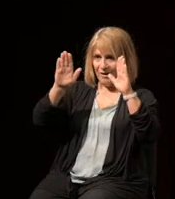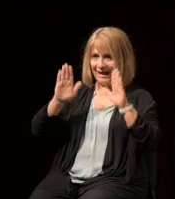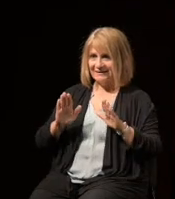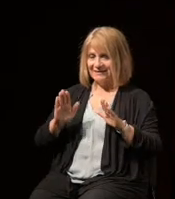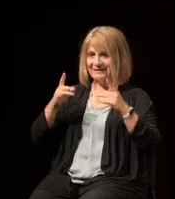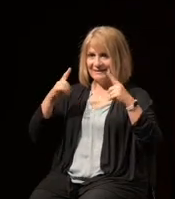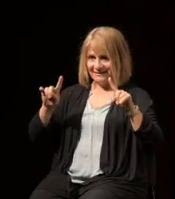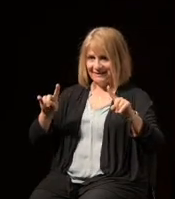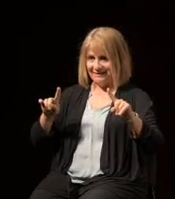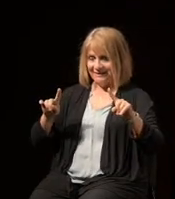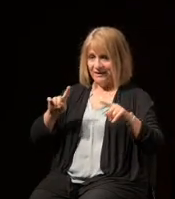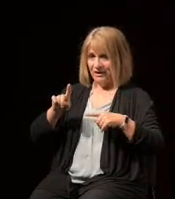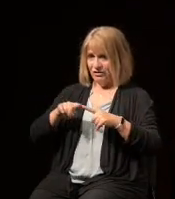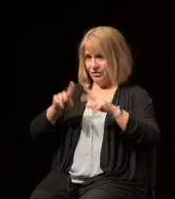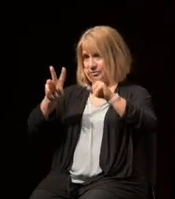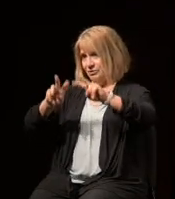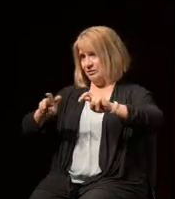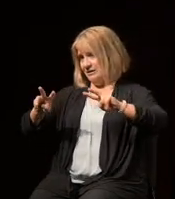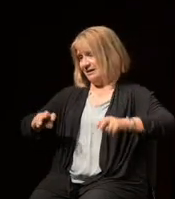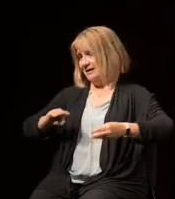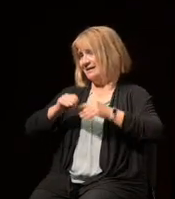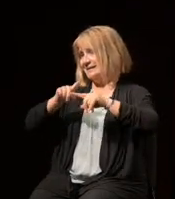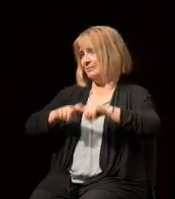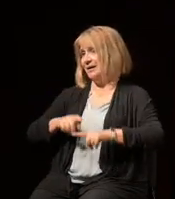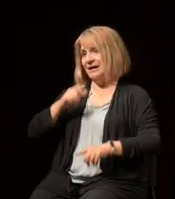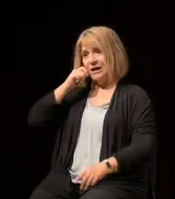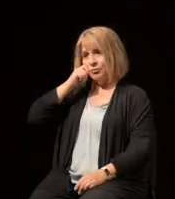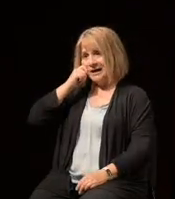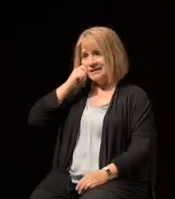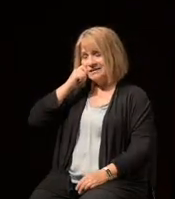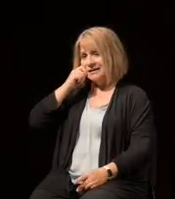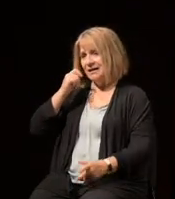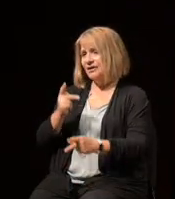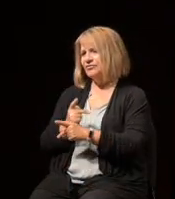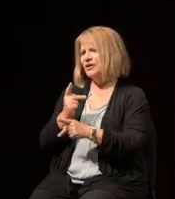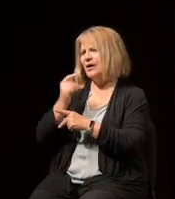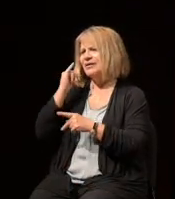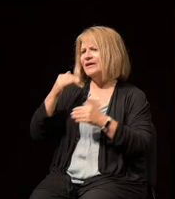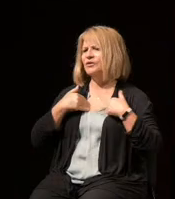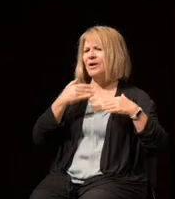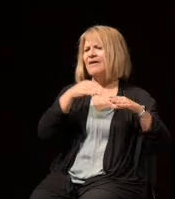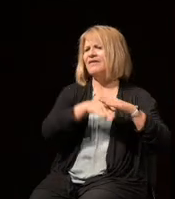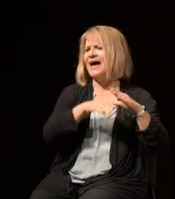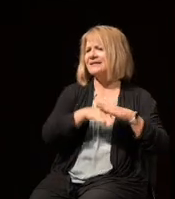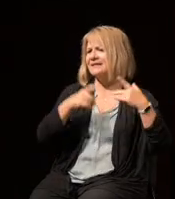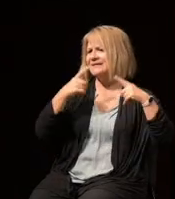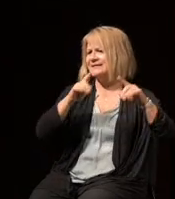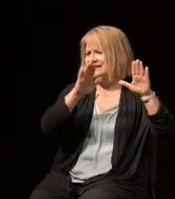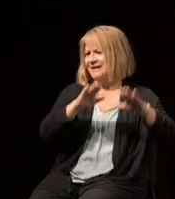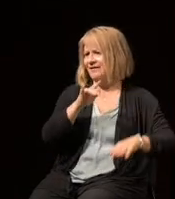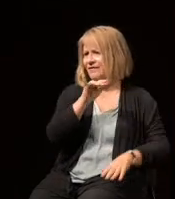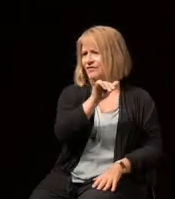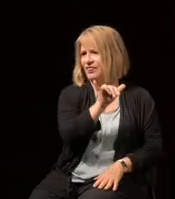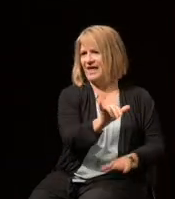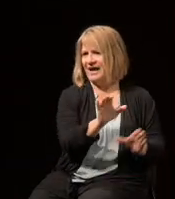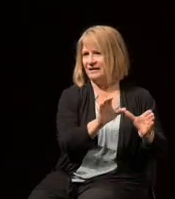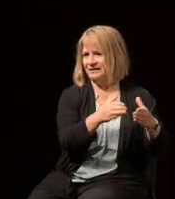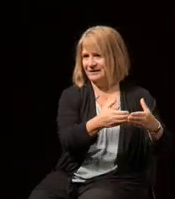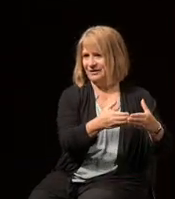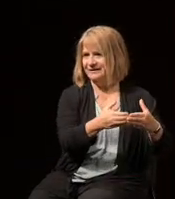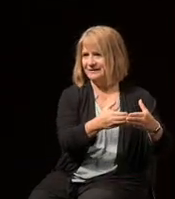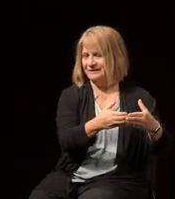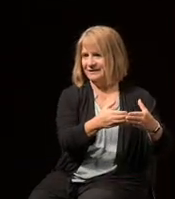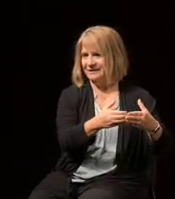you disaggregate your data by race, figure out whether you have access, success, and excellence with students